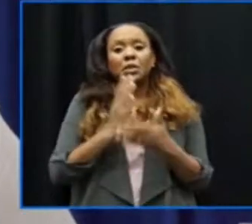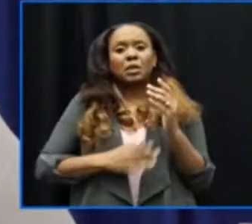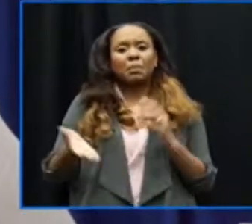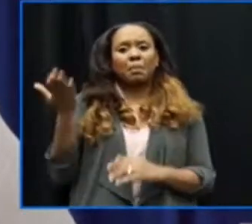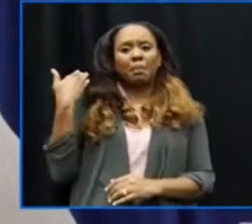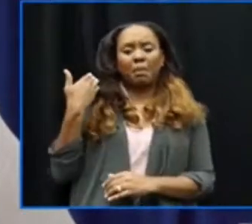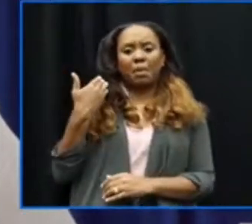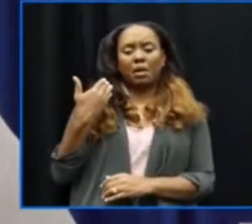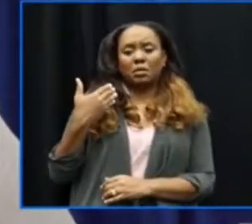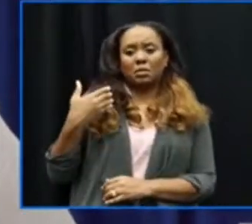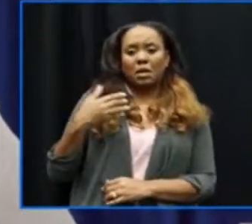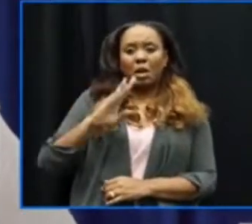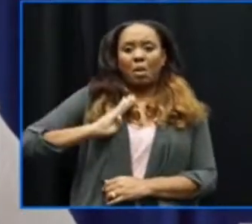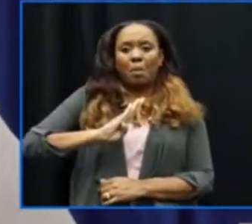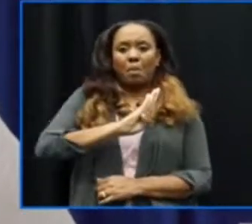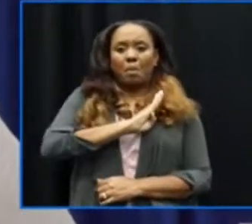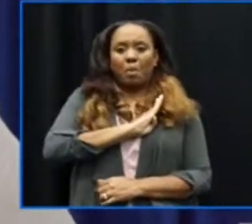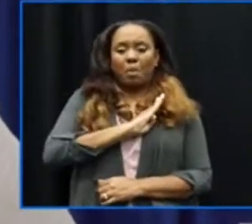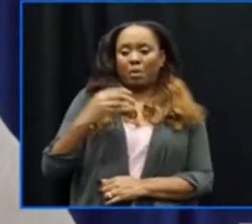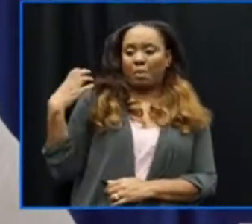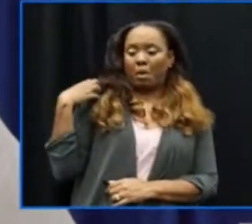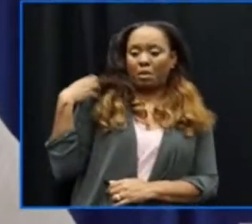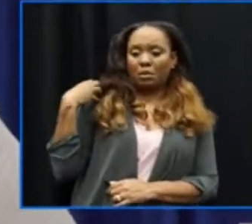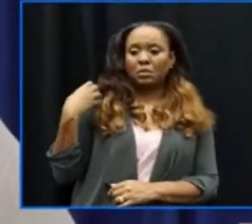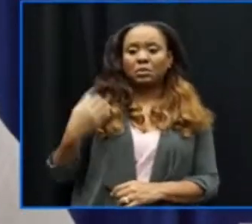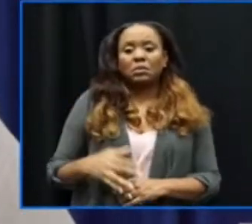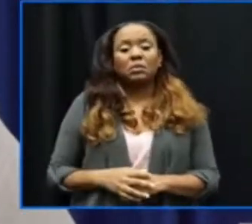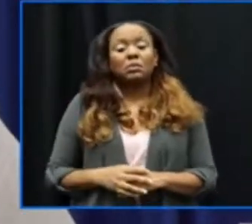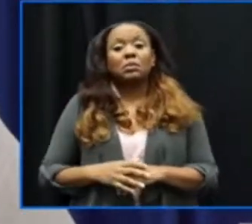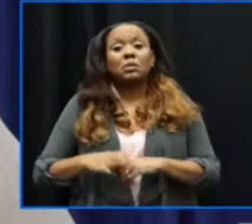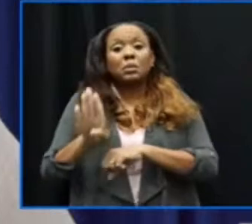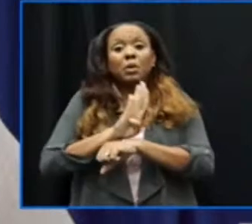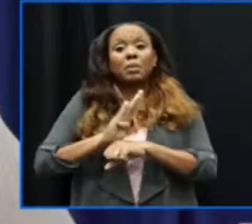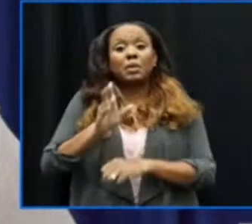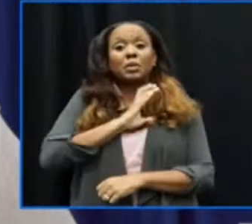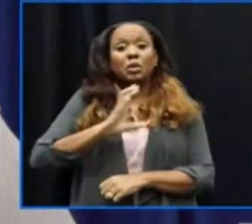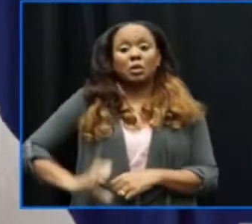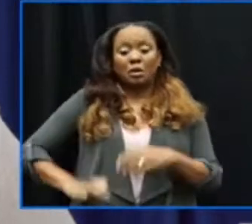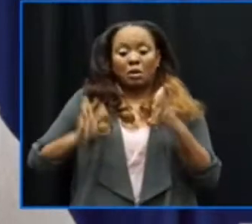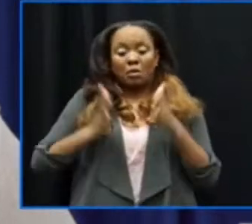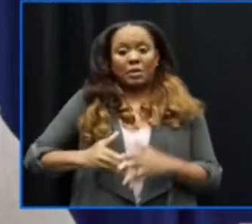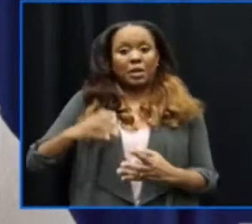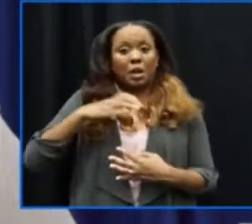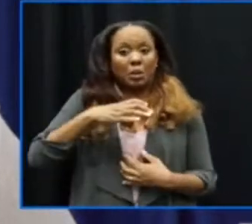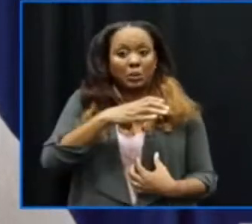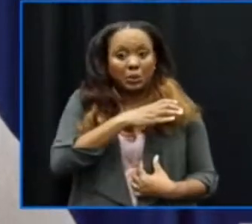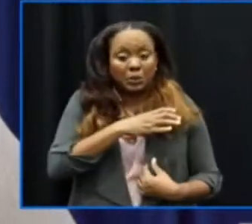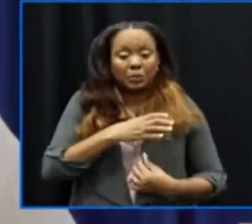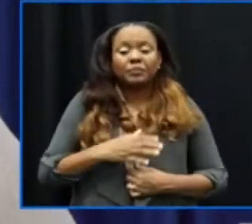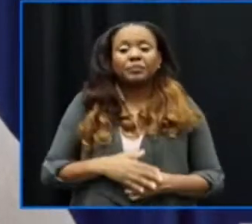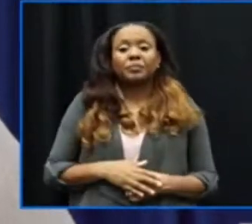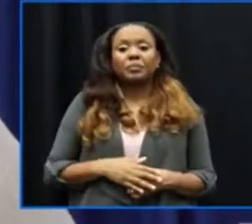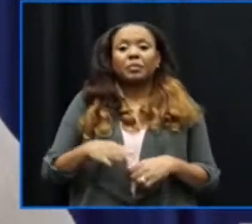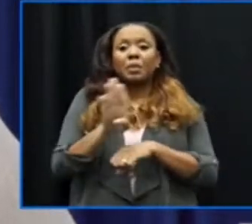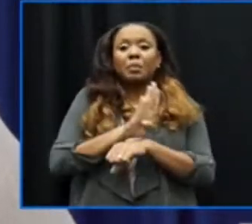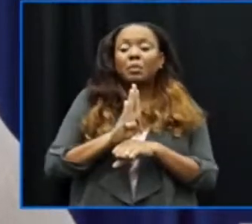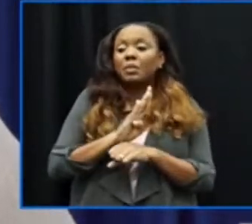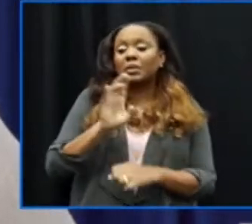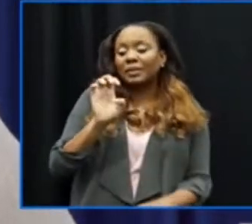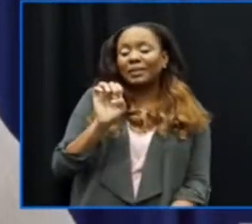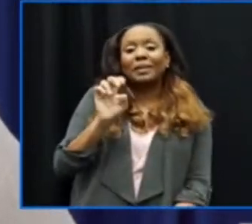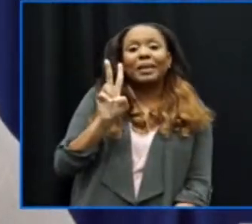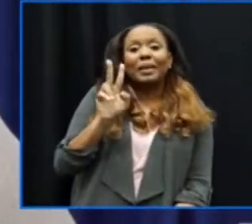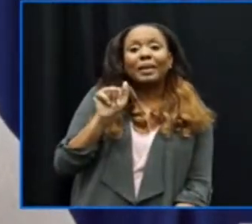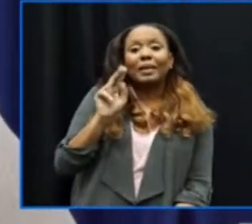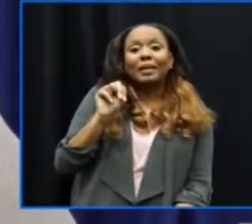chairman, members of the Barbados Christian Council and the Barbados Evangelical Association, members of all of the